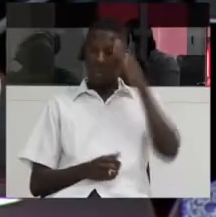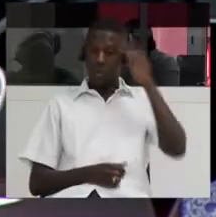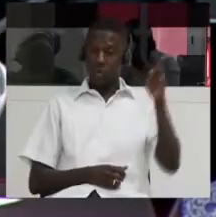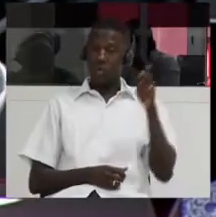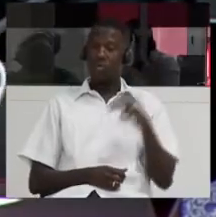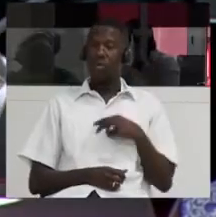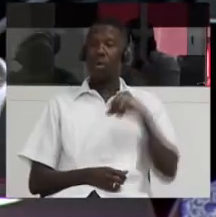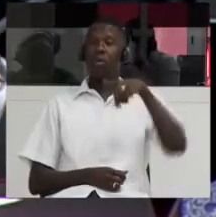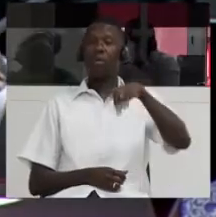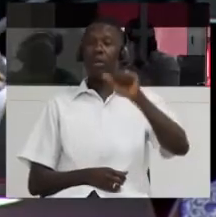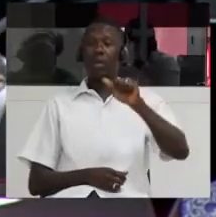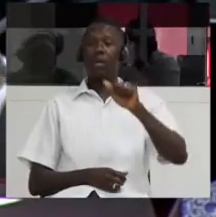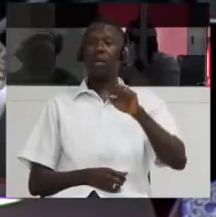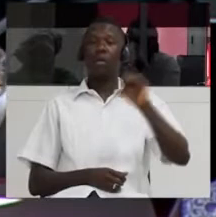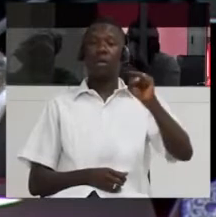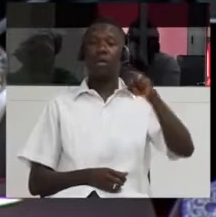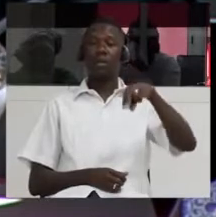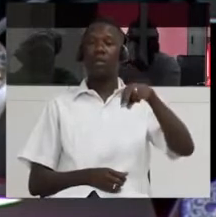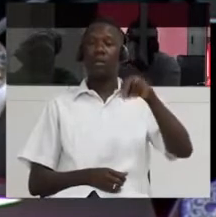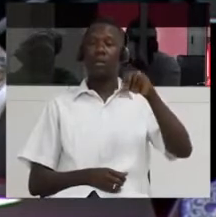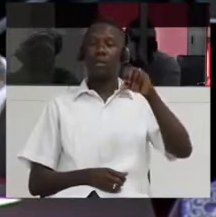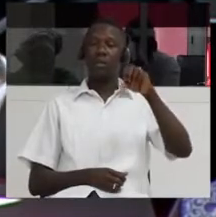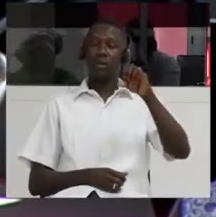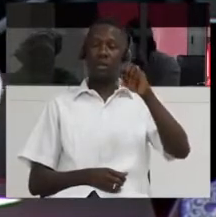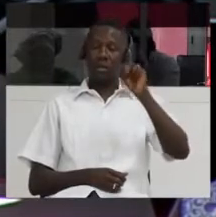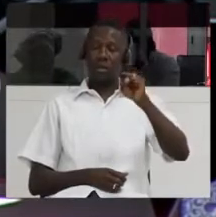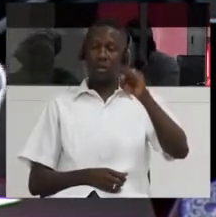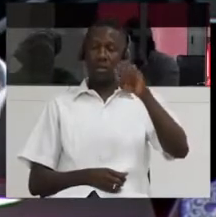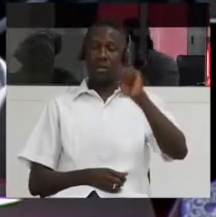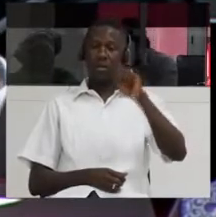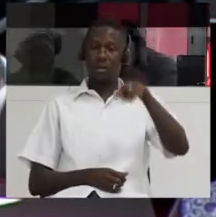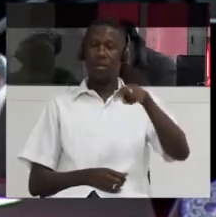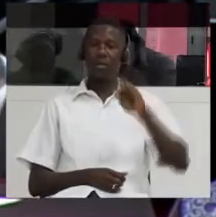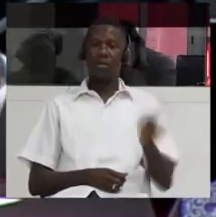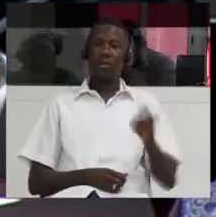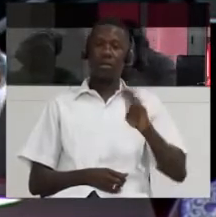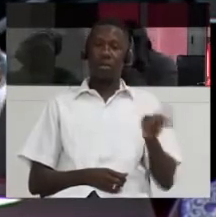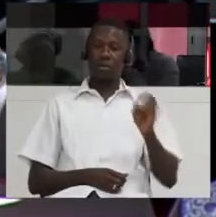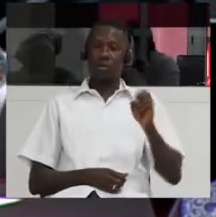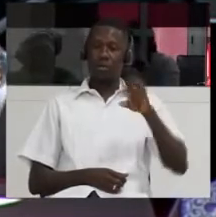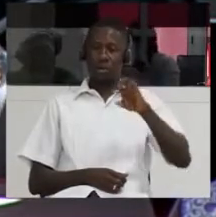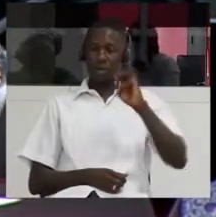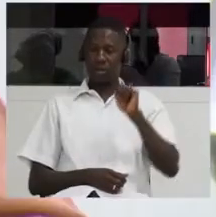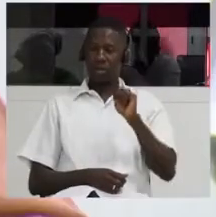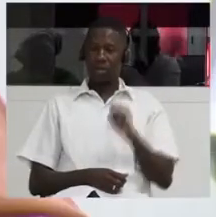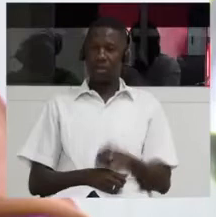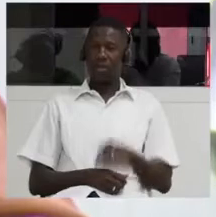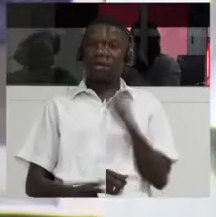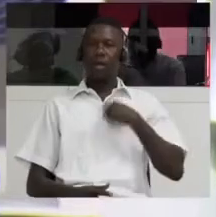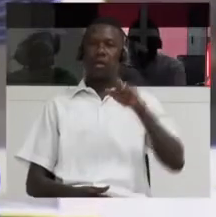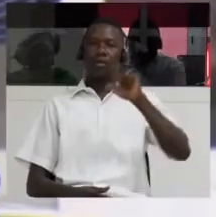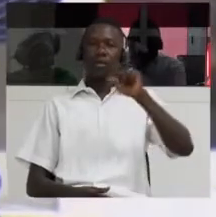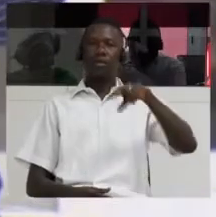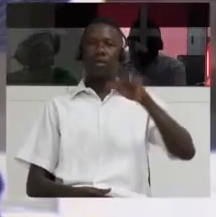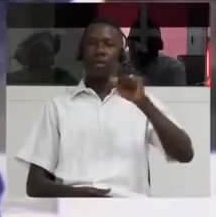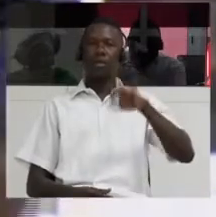the assassin. Yes. Assassin meaning killer, right? Yes. Senghore. I